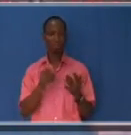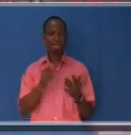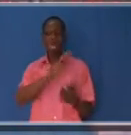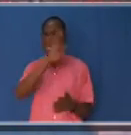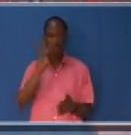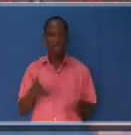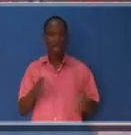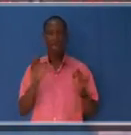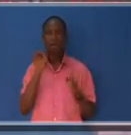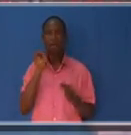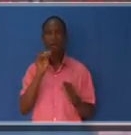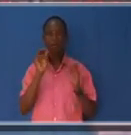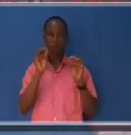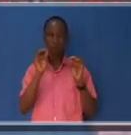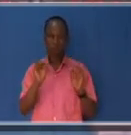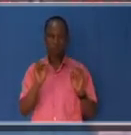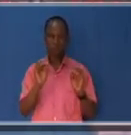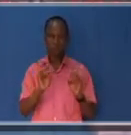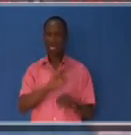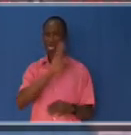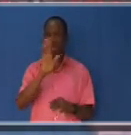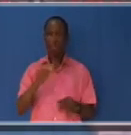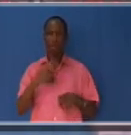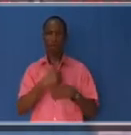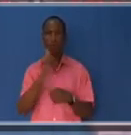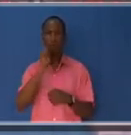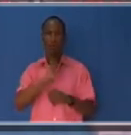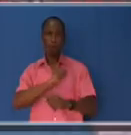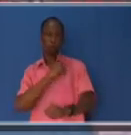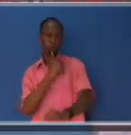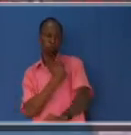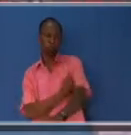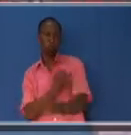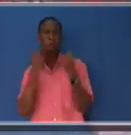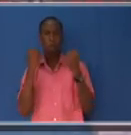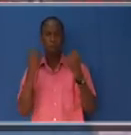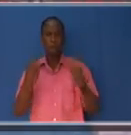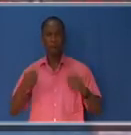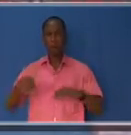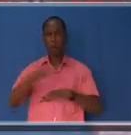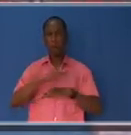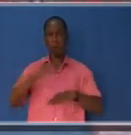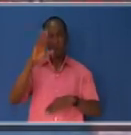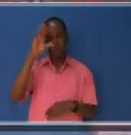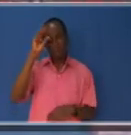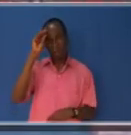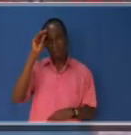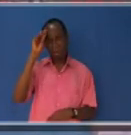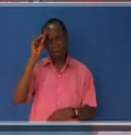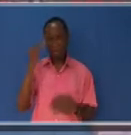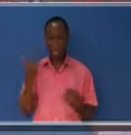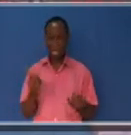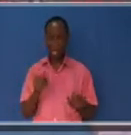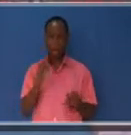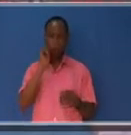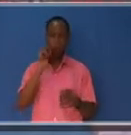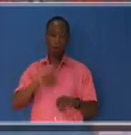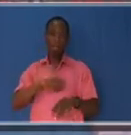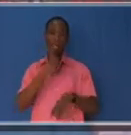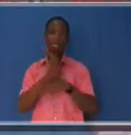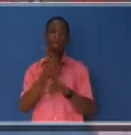teach, nor to have authority over the man, but to be in silence. So if a woman sets